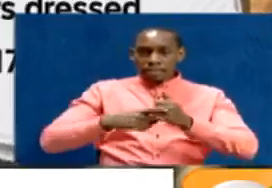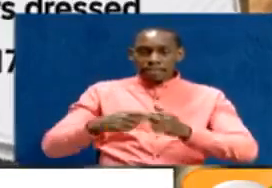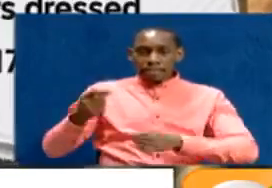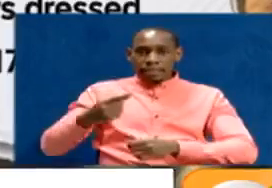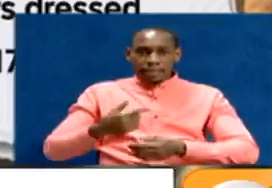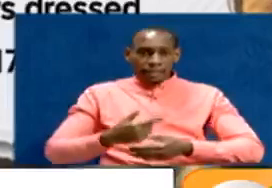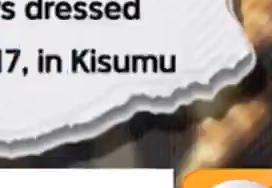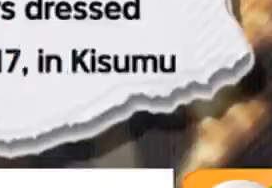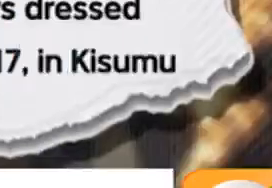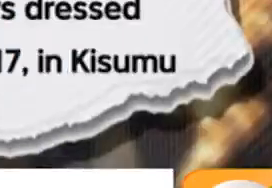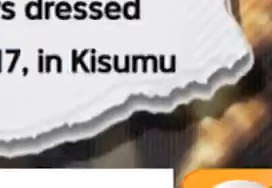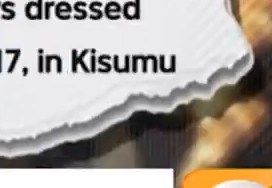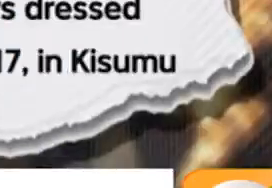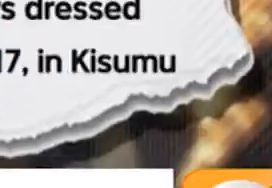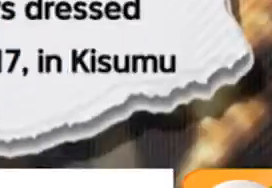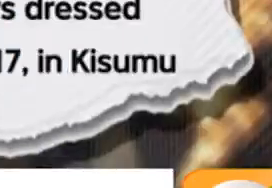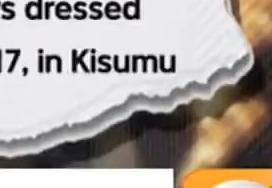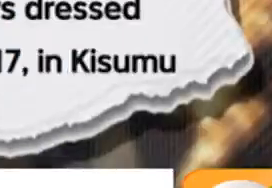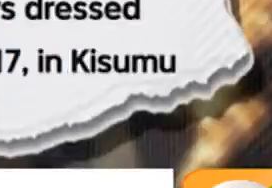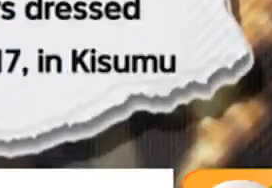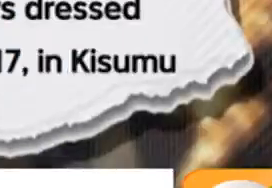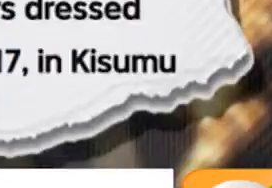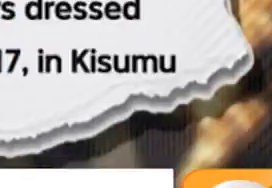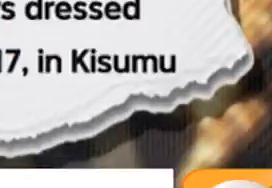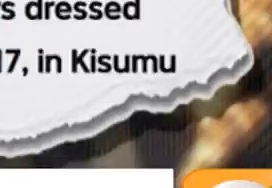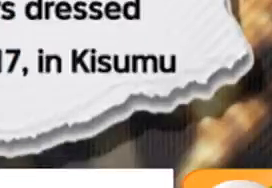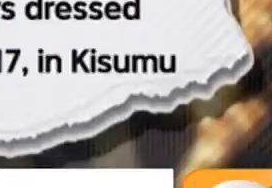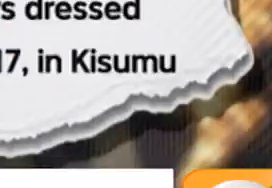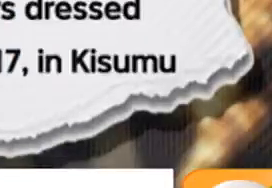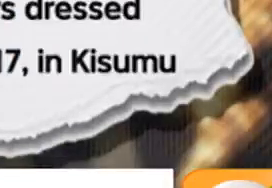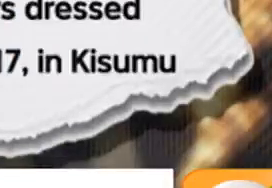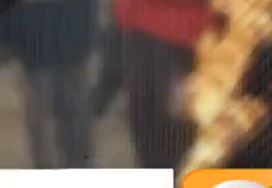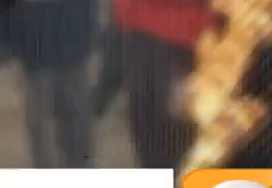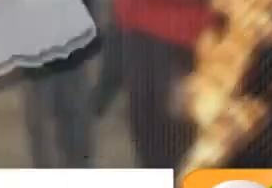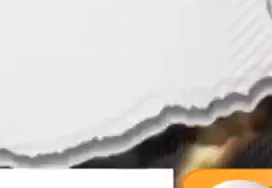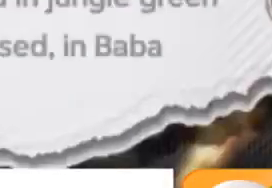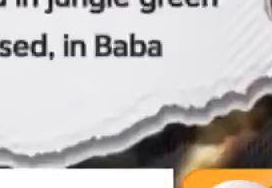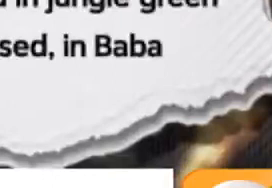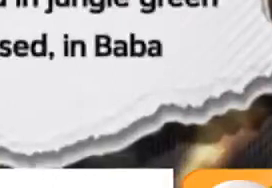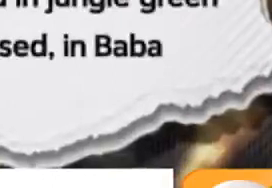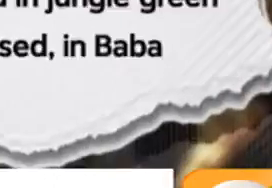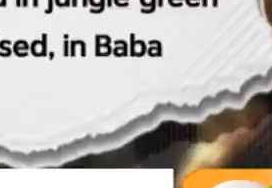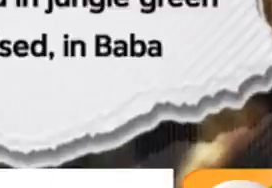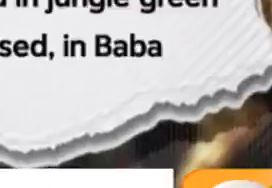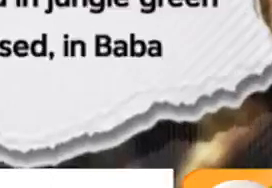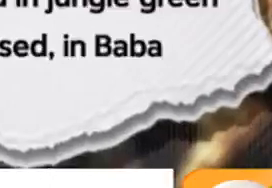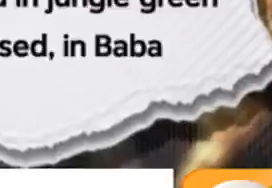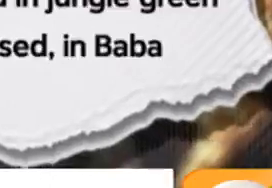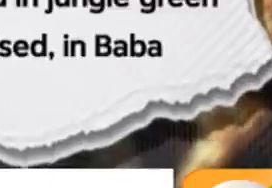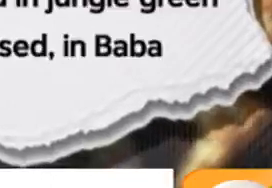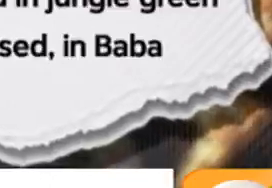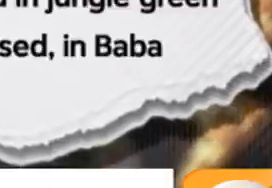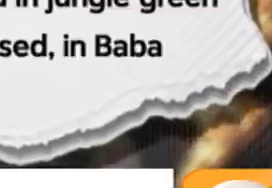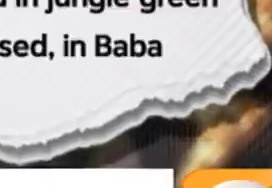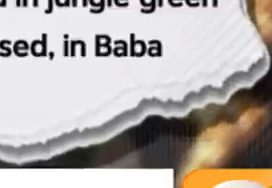after sustaining injuries on her head caused by police officers dressed in jungle green uniform in Kisumu. Privala Chiang, a 17-year-old